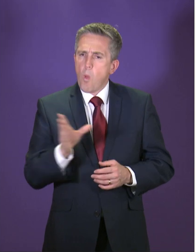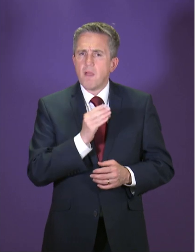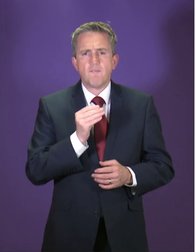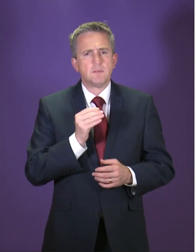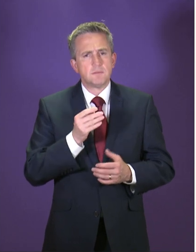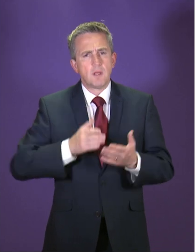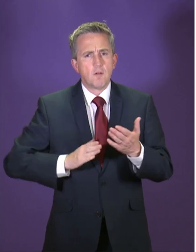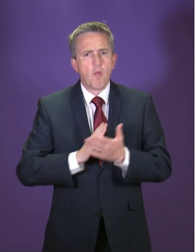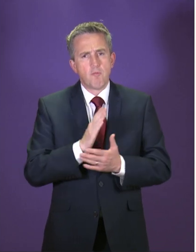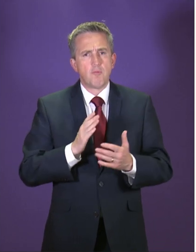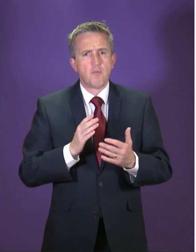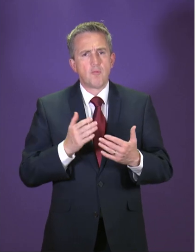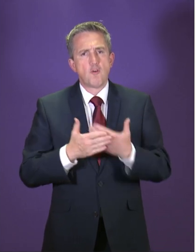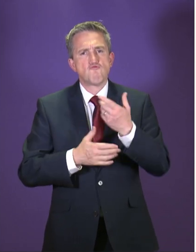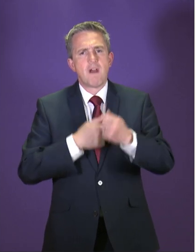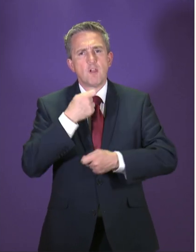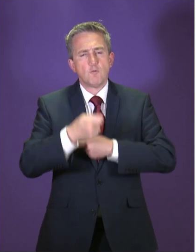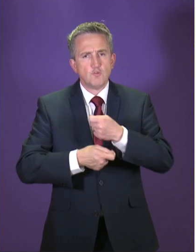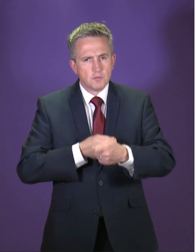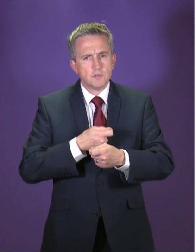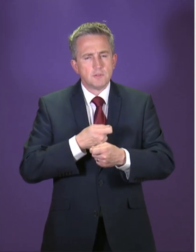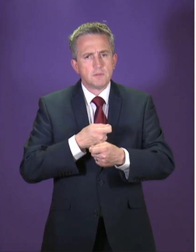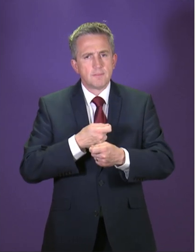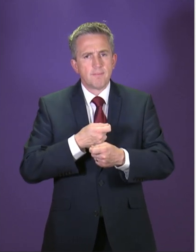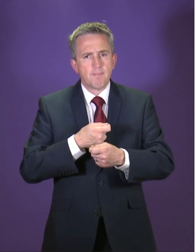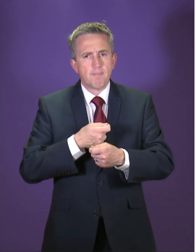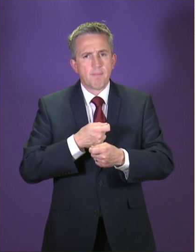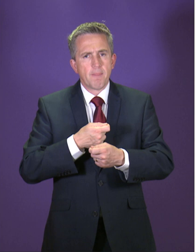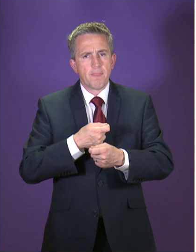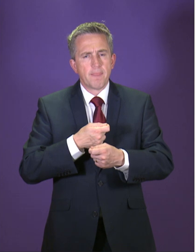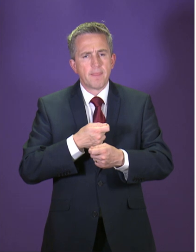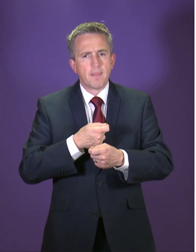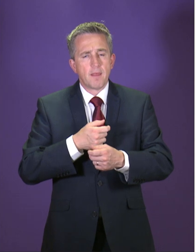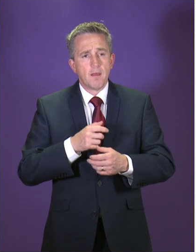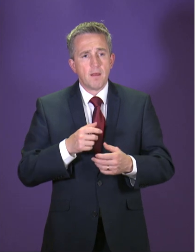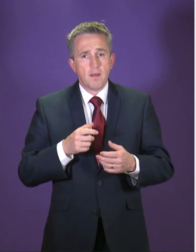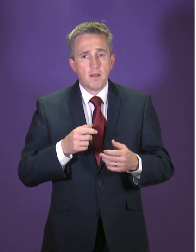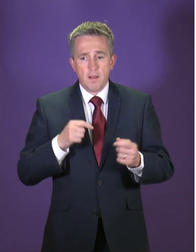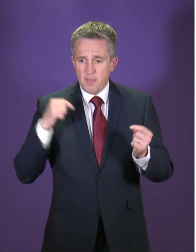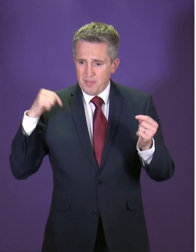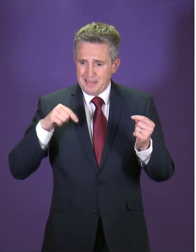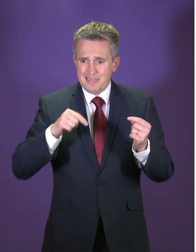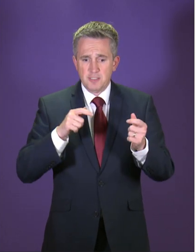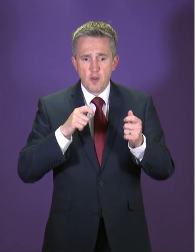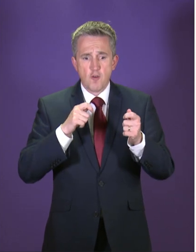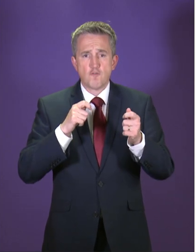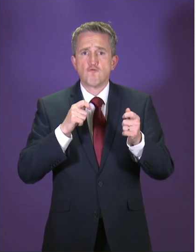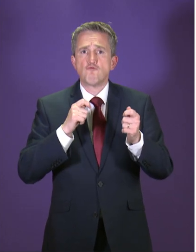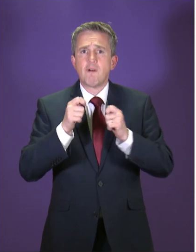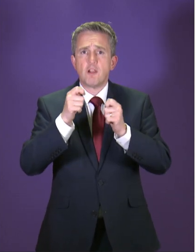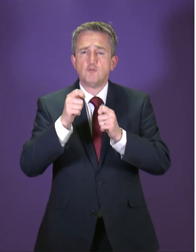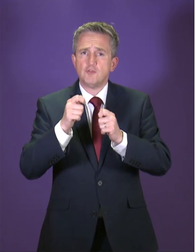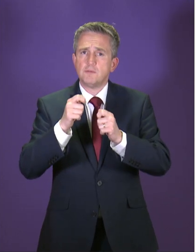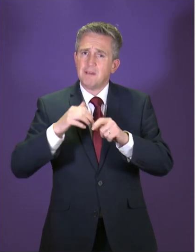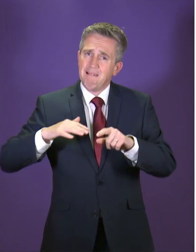revolutions. And to me, these revolutions have a reflection on